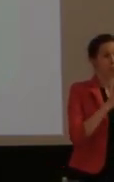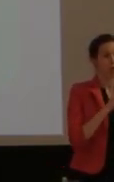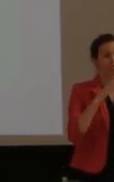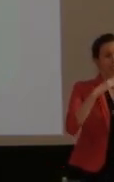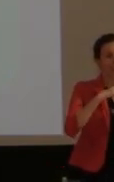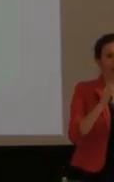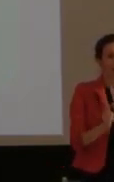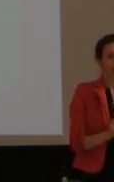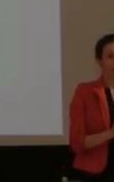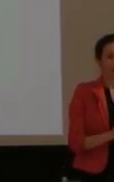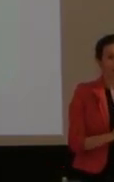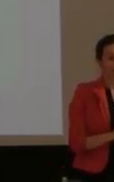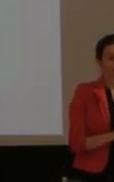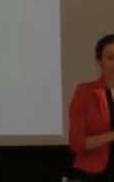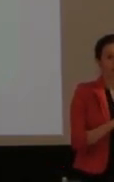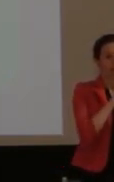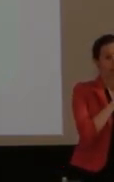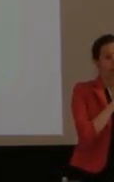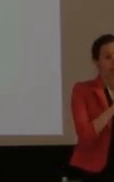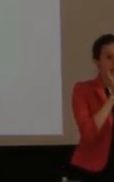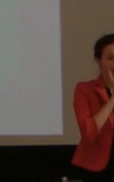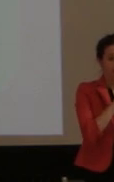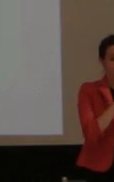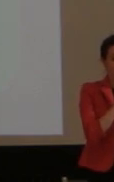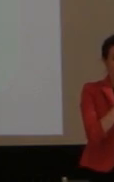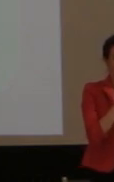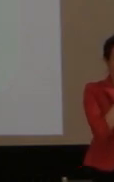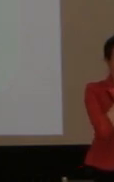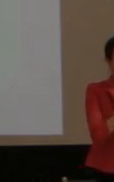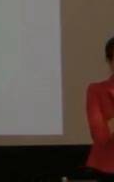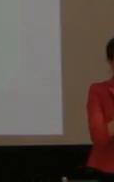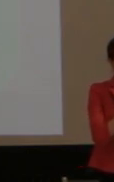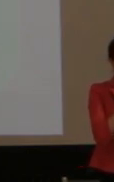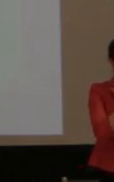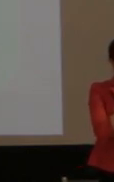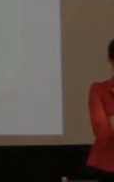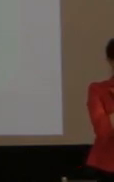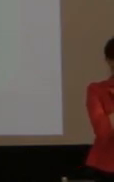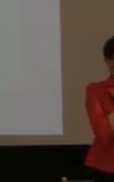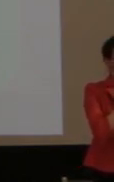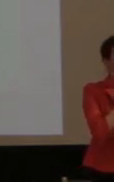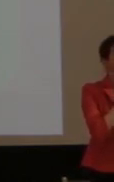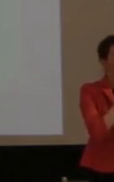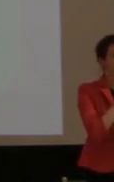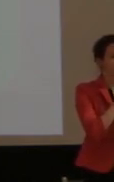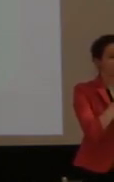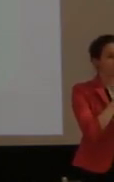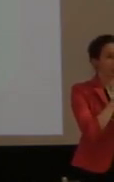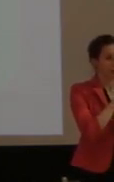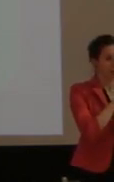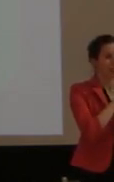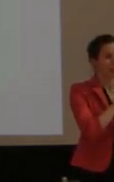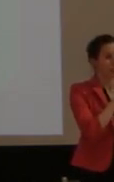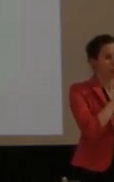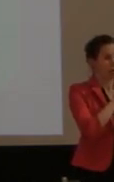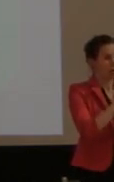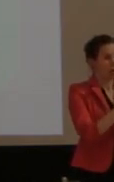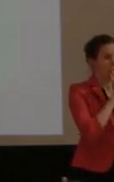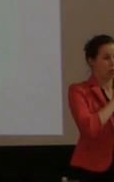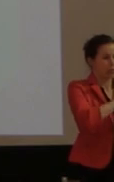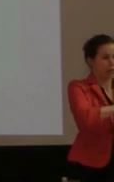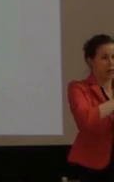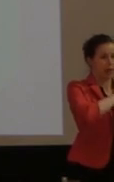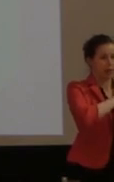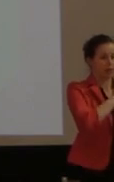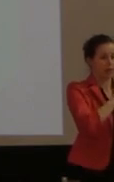left. There's a data and research center at Vanderbilt, where all the data lives in a secure environment. The biobank